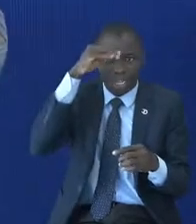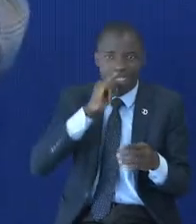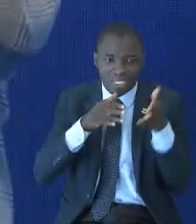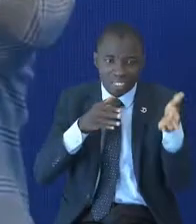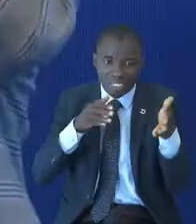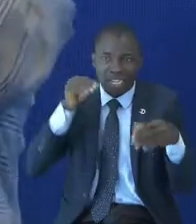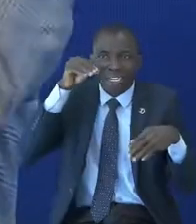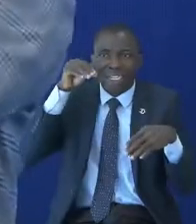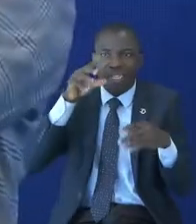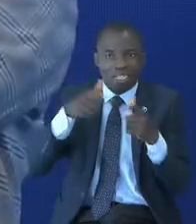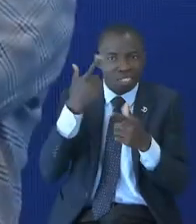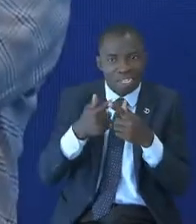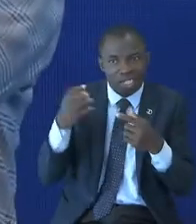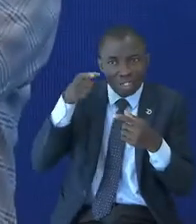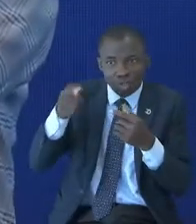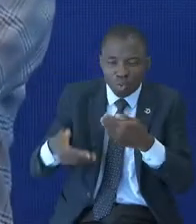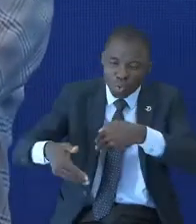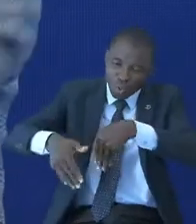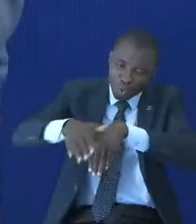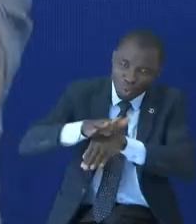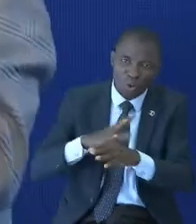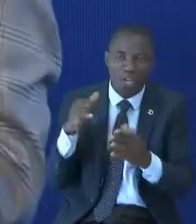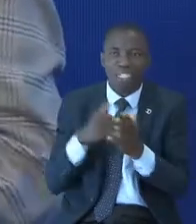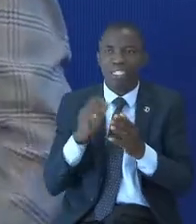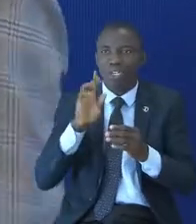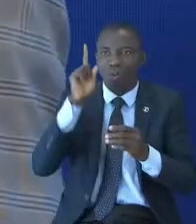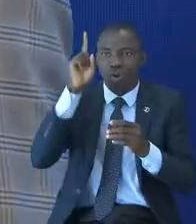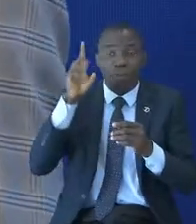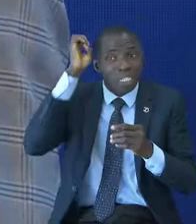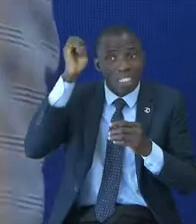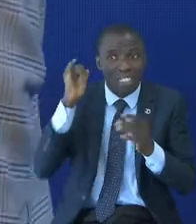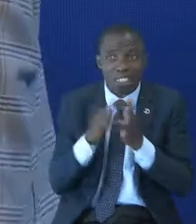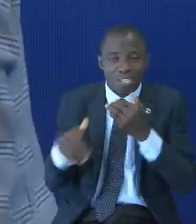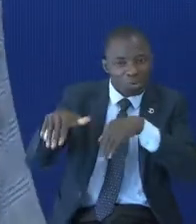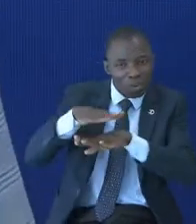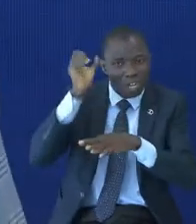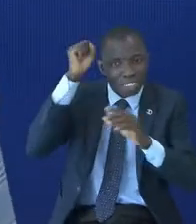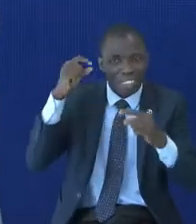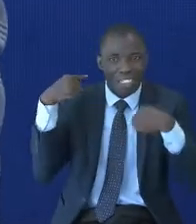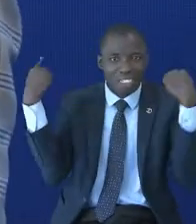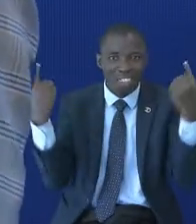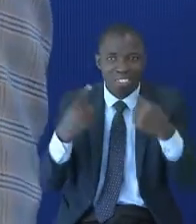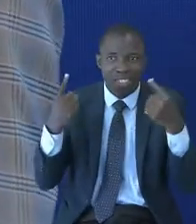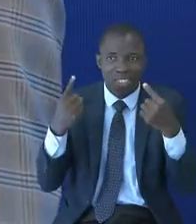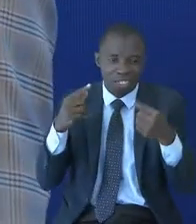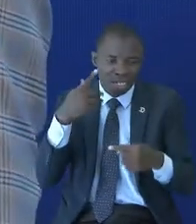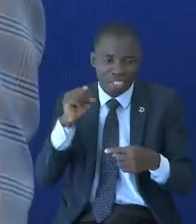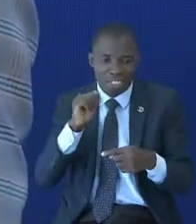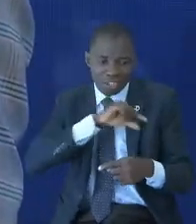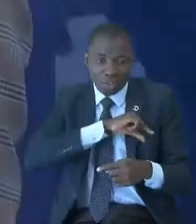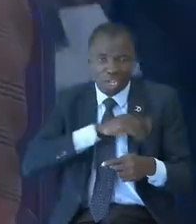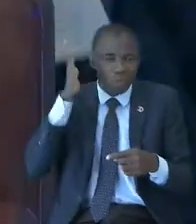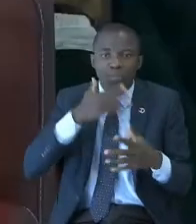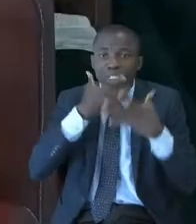there, and you cover him up. He that covereth his sins, the conscience will be